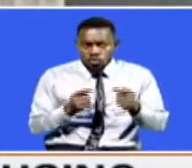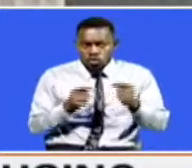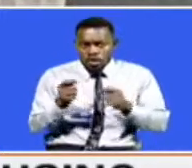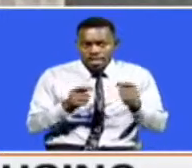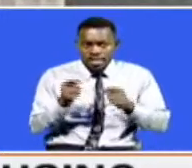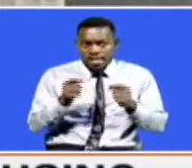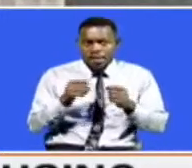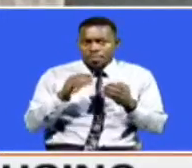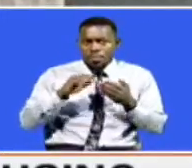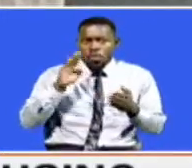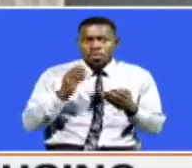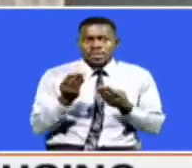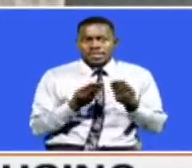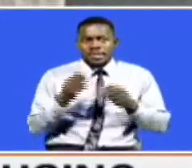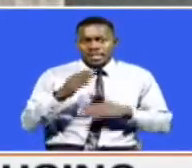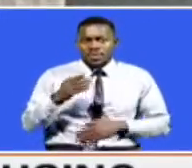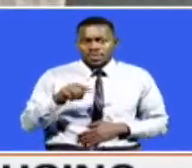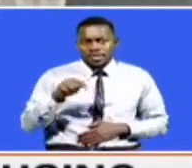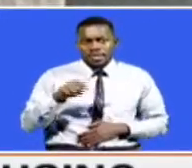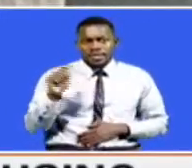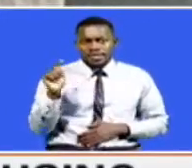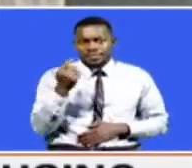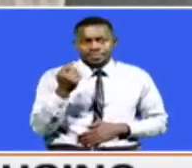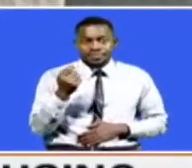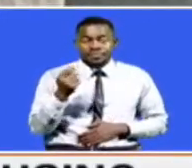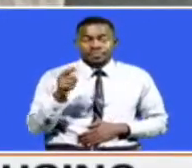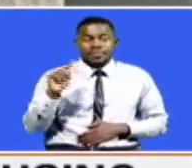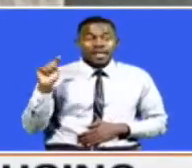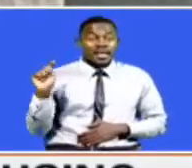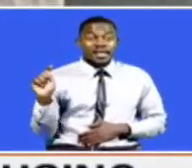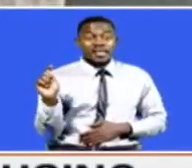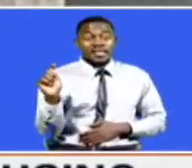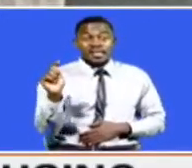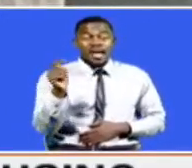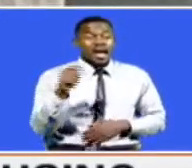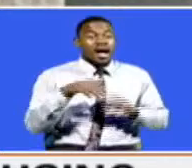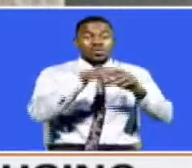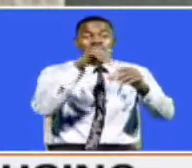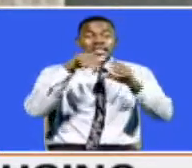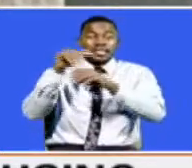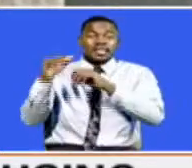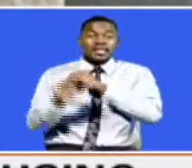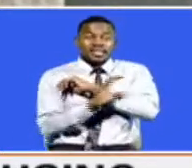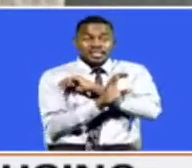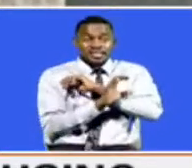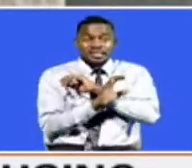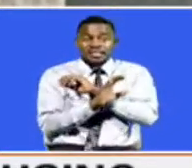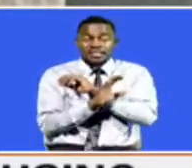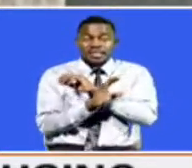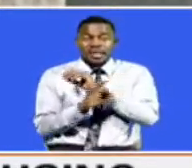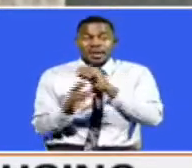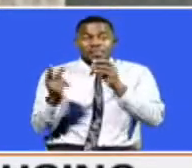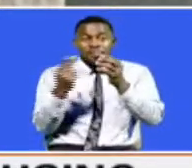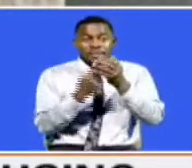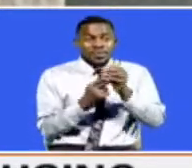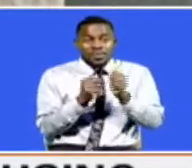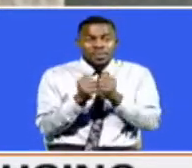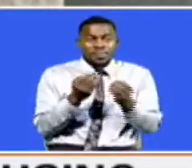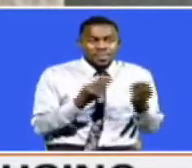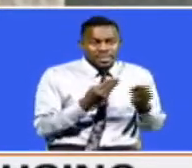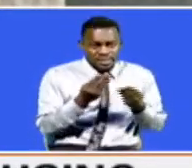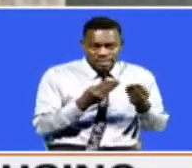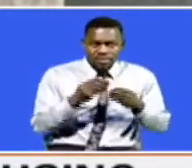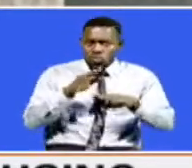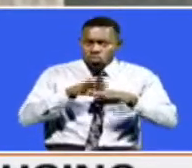The Kenyan diaspora has truly come of age, and it is therefore important that they take their